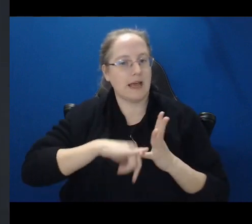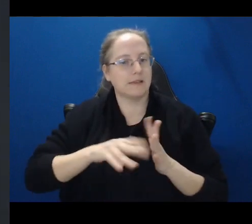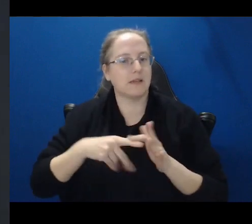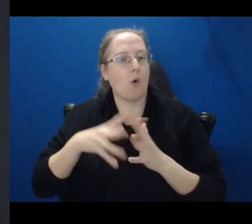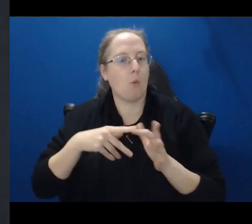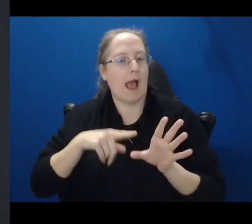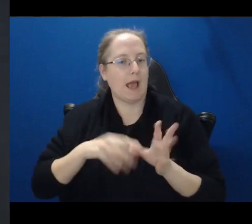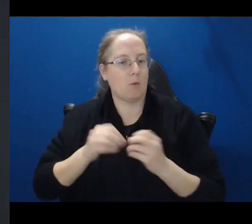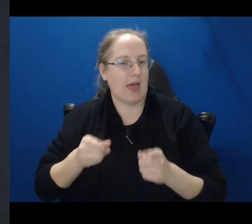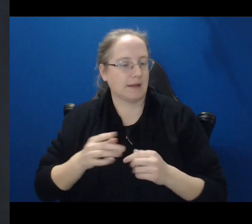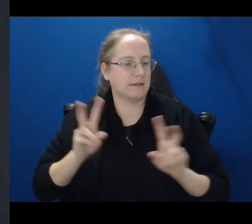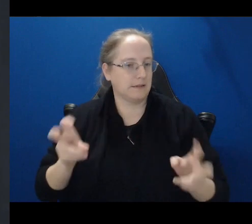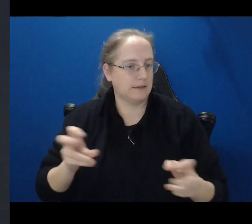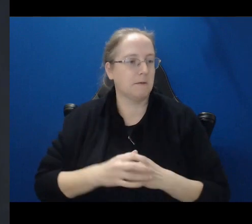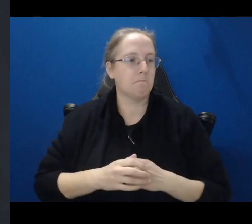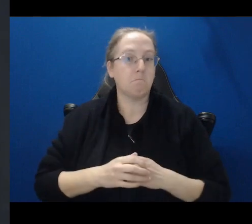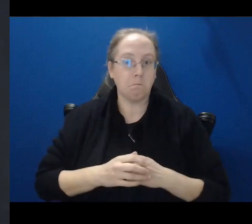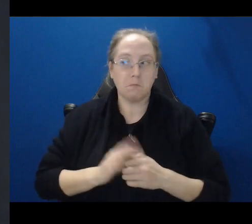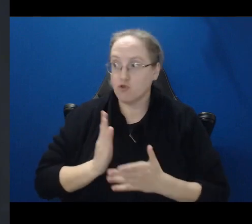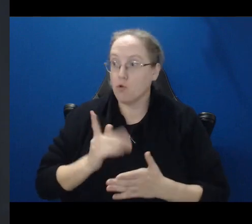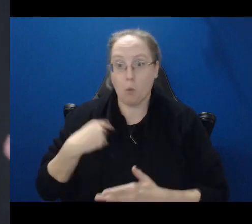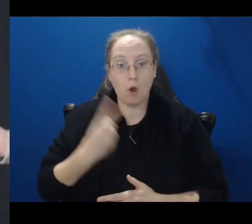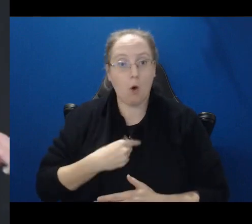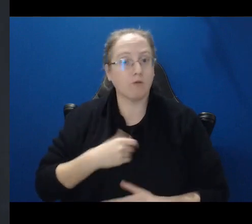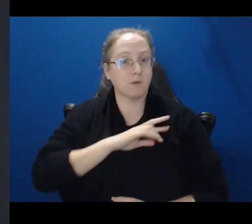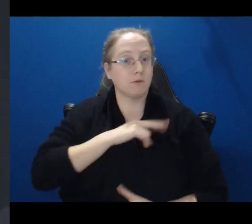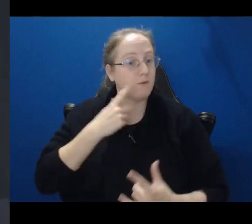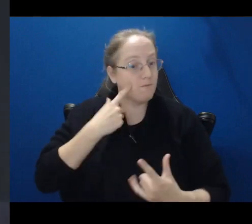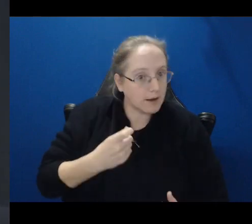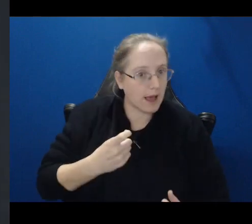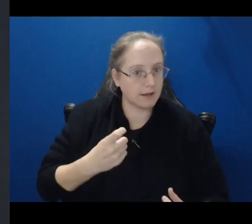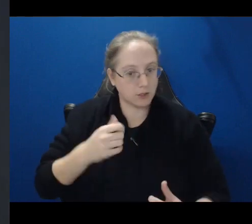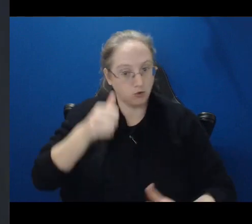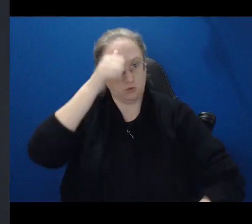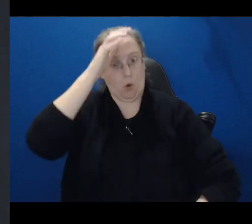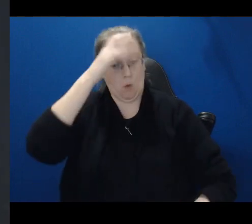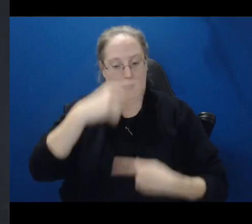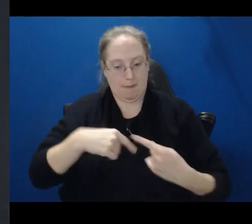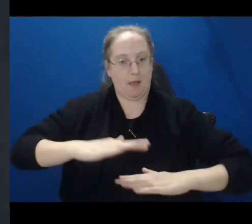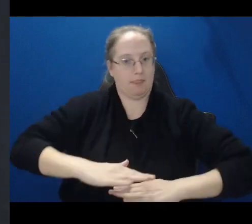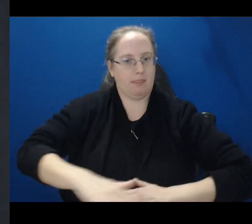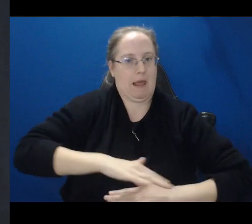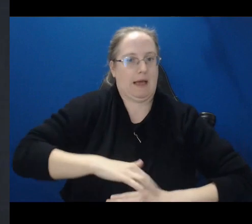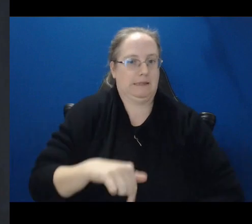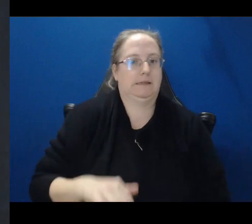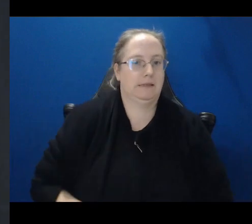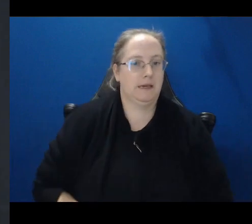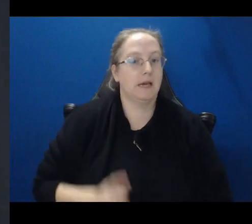know about this place and about not just our impact on it, but previous